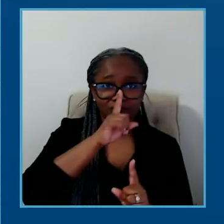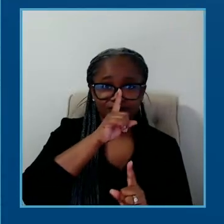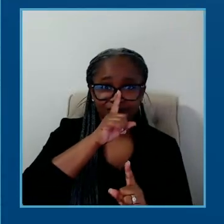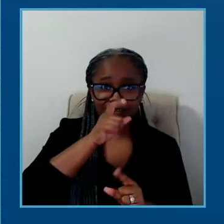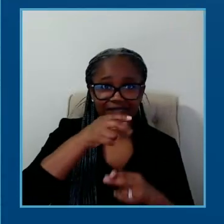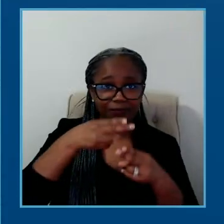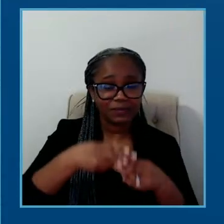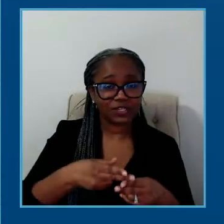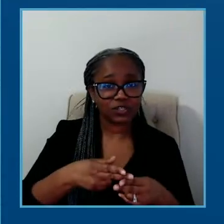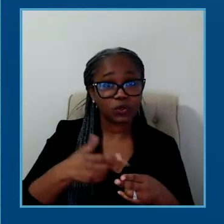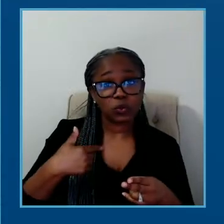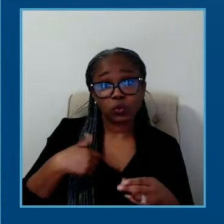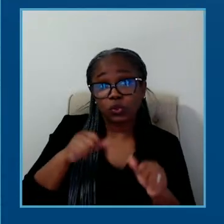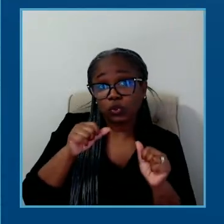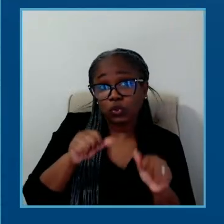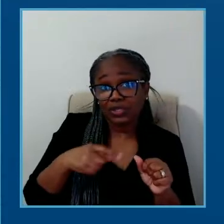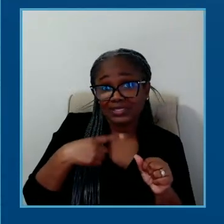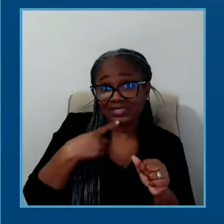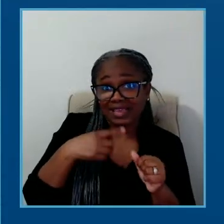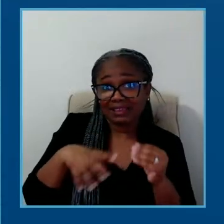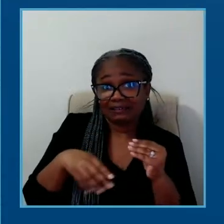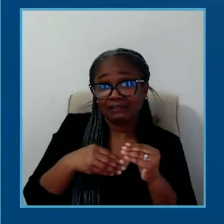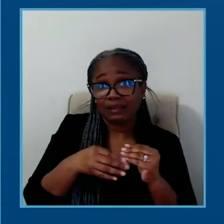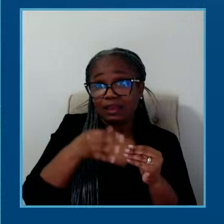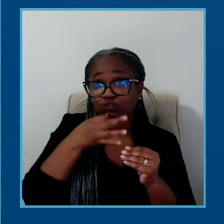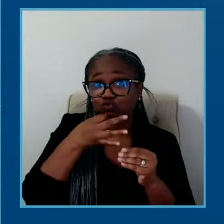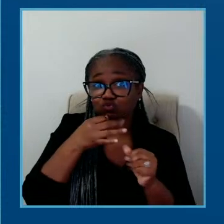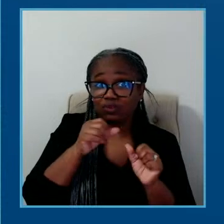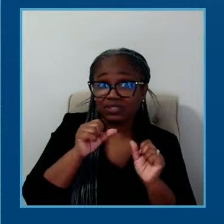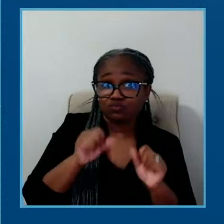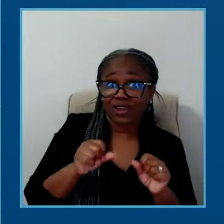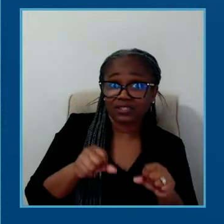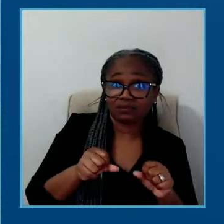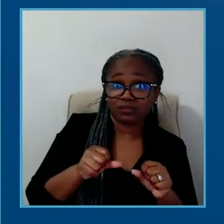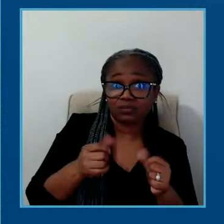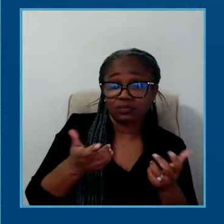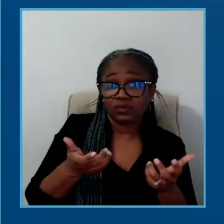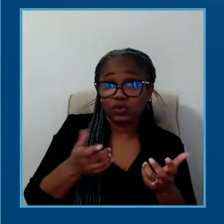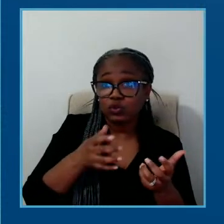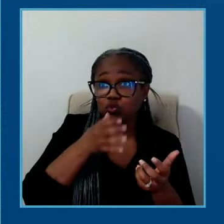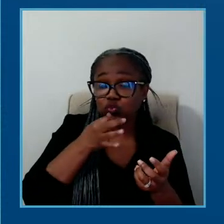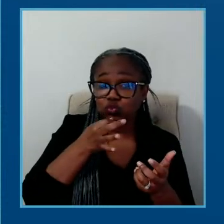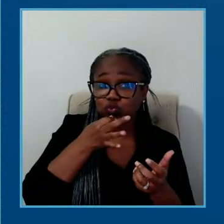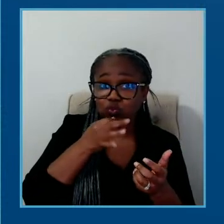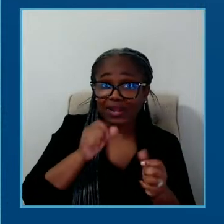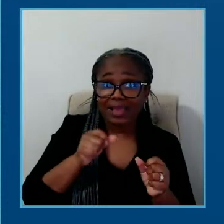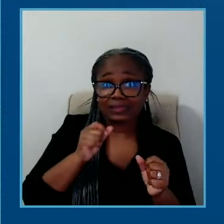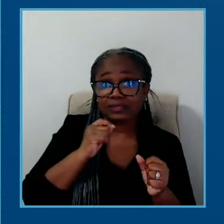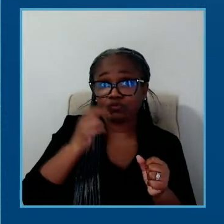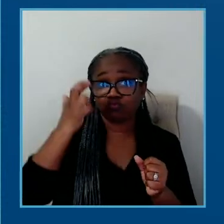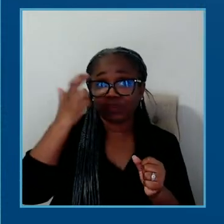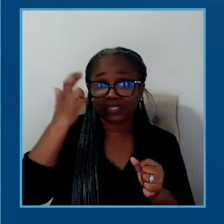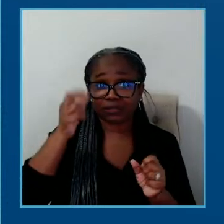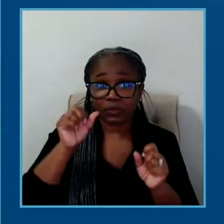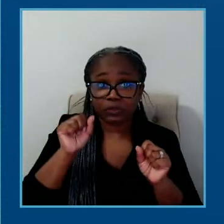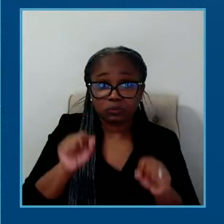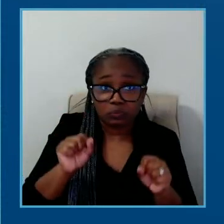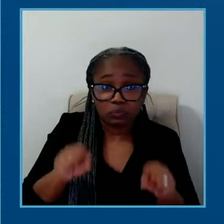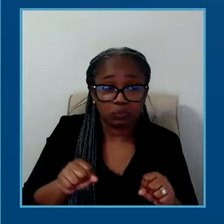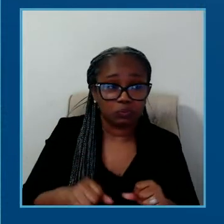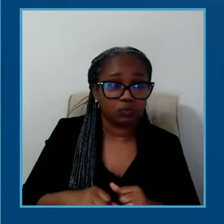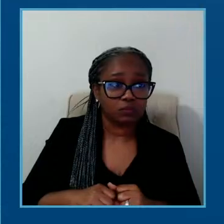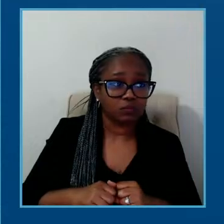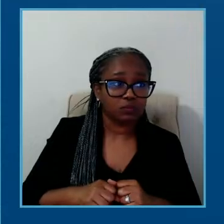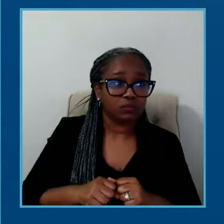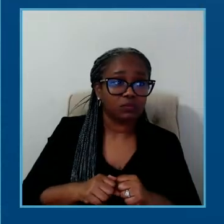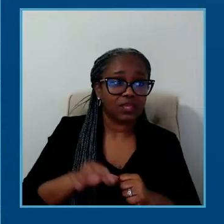soon as practicable, and leave it again to the leadership if they want to run a virtual election